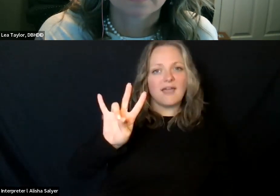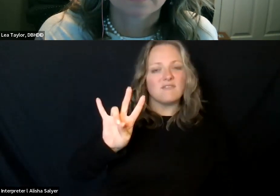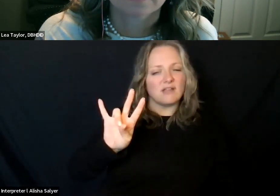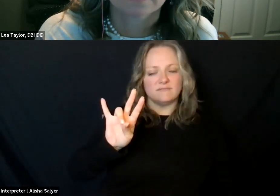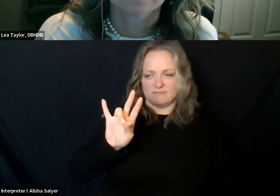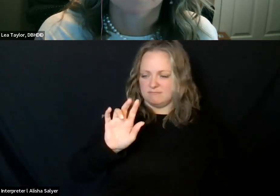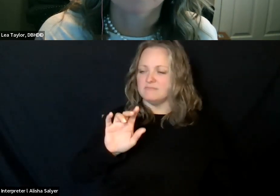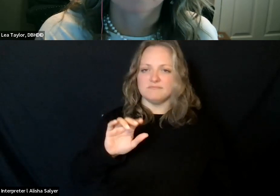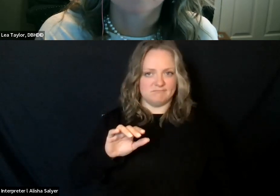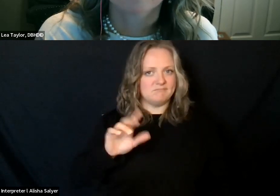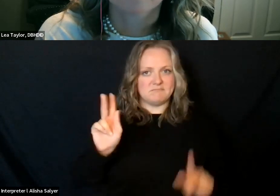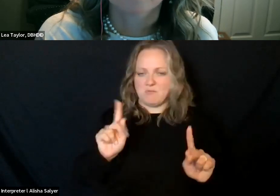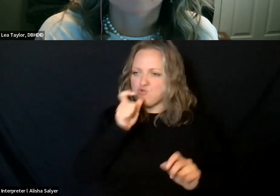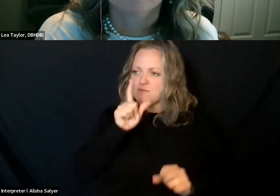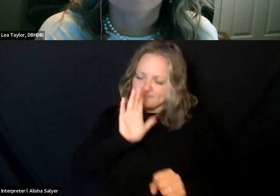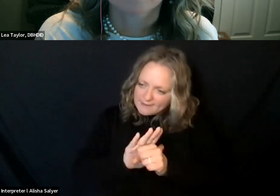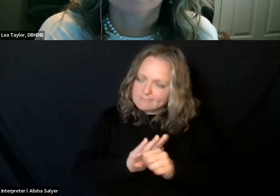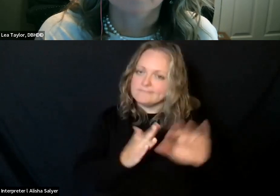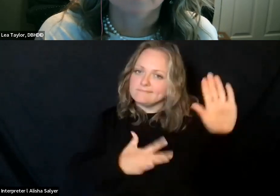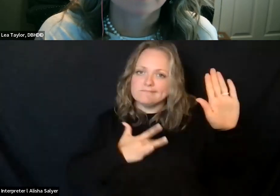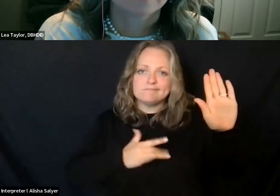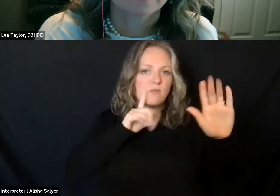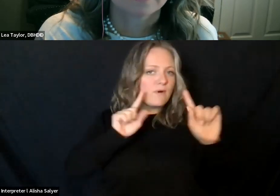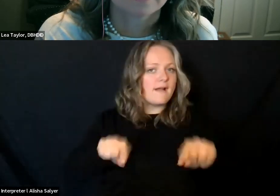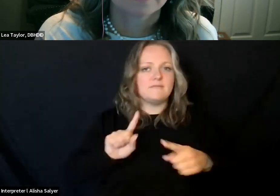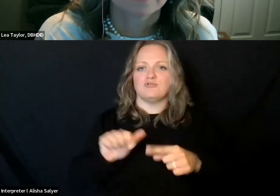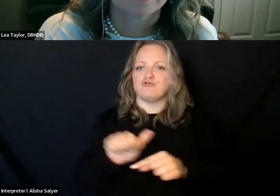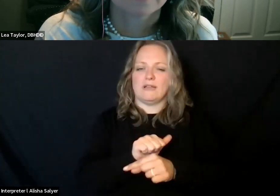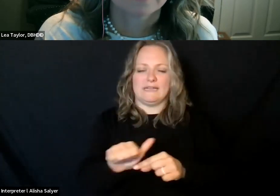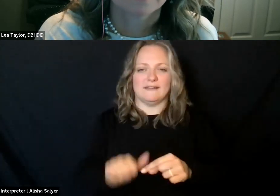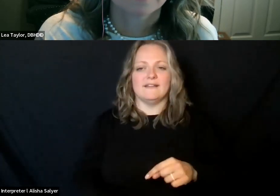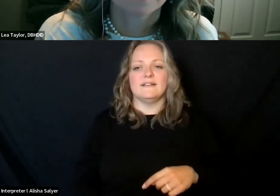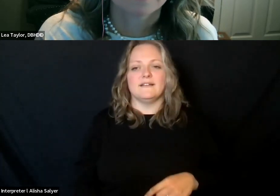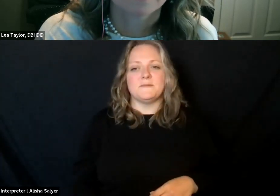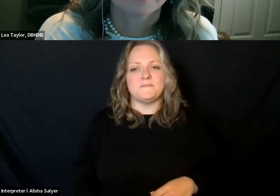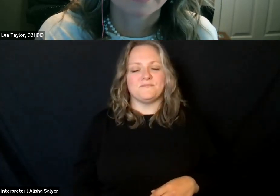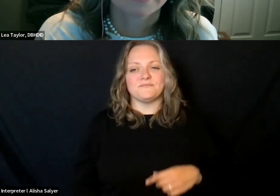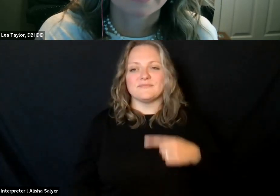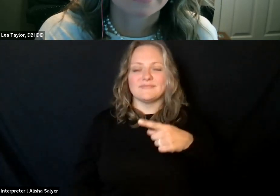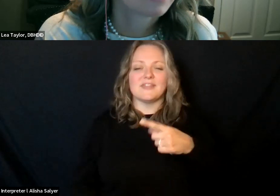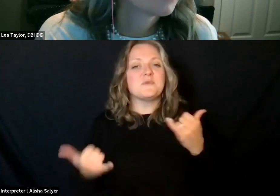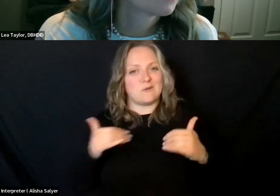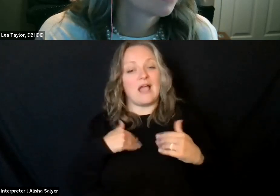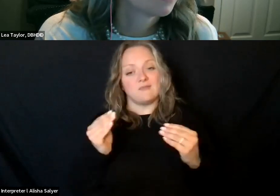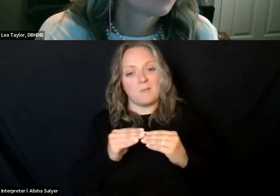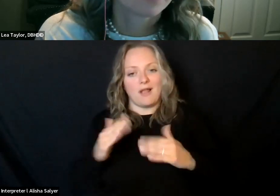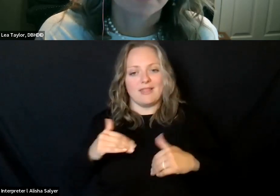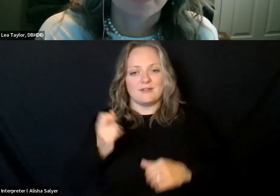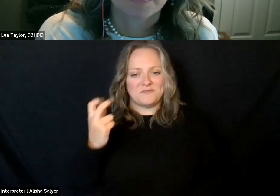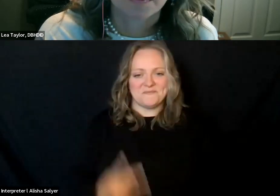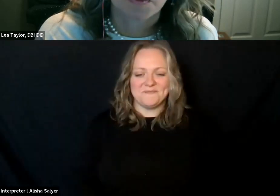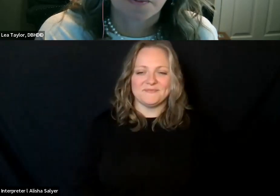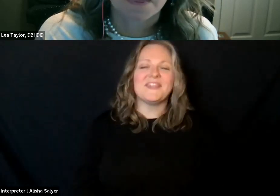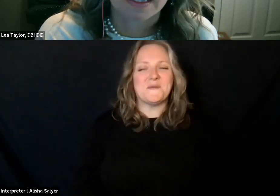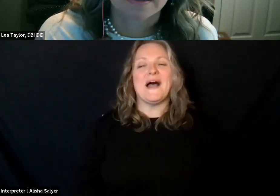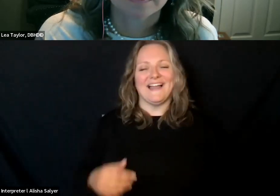100% committed. Okay. And because I've been through it 12. before. Yeah. Okay, good. So because I've been